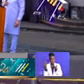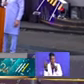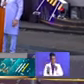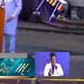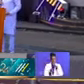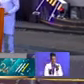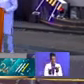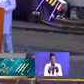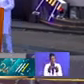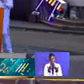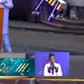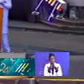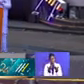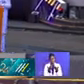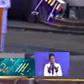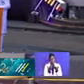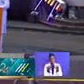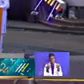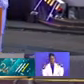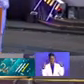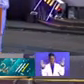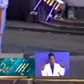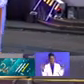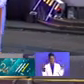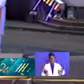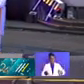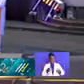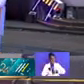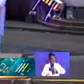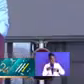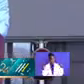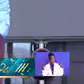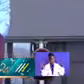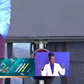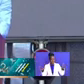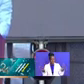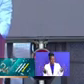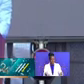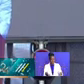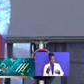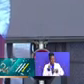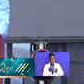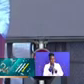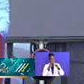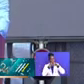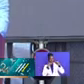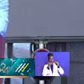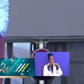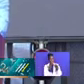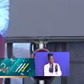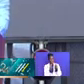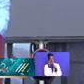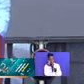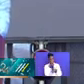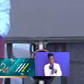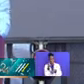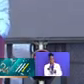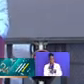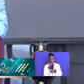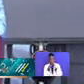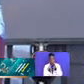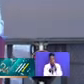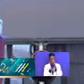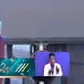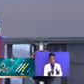ministration like I said the angels are here and when the angels are here they make the work easy for you so you don't really need to